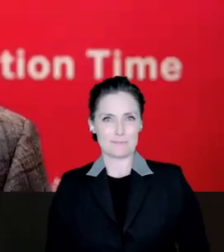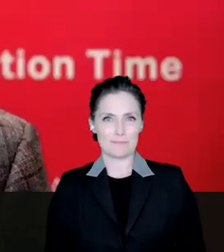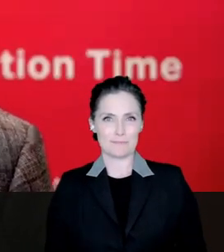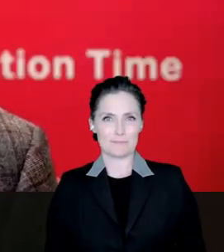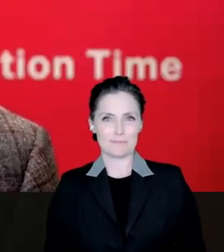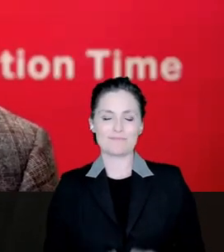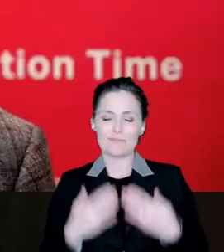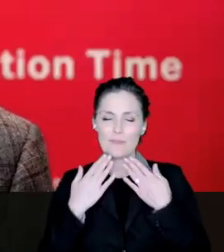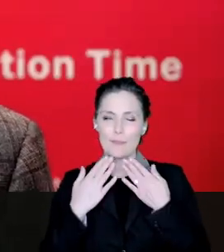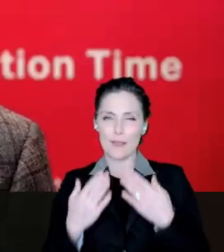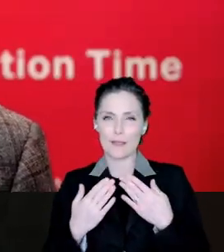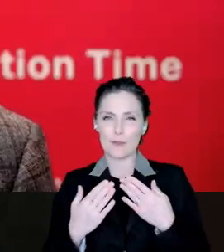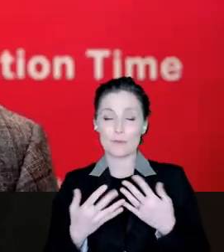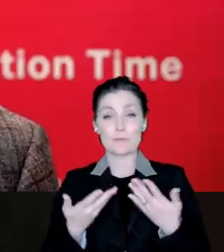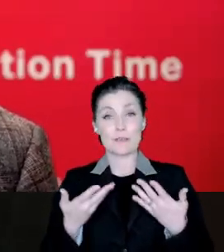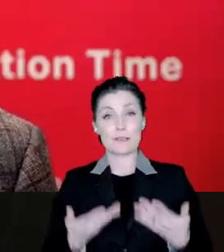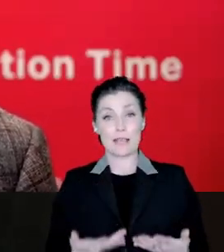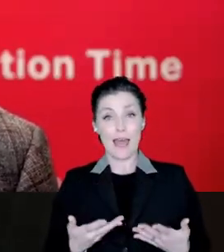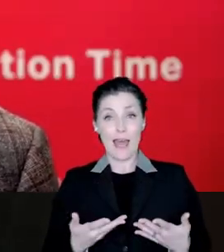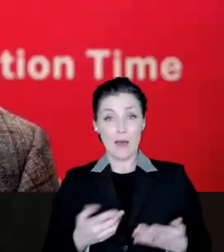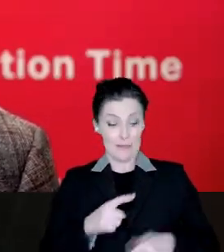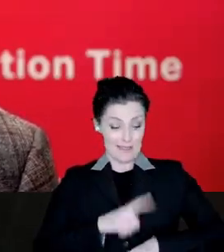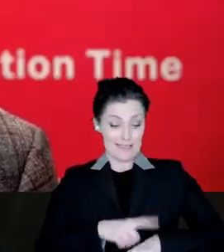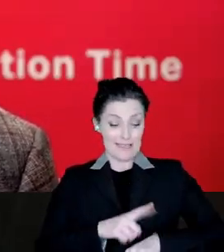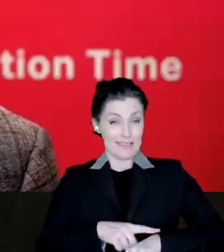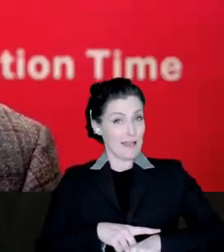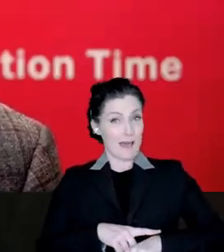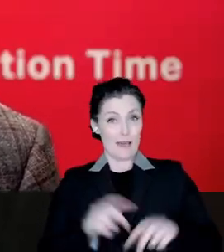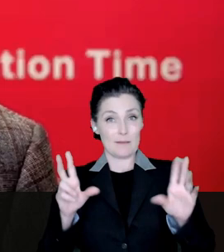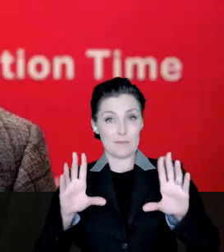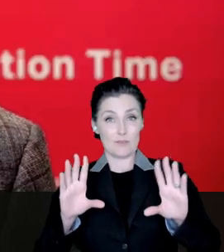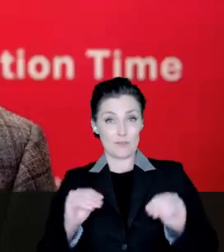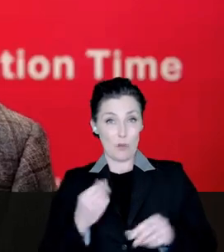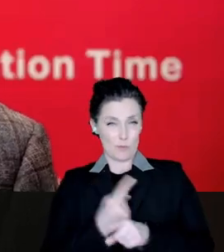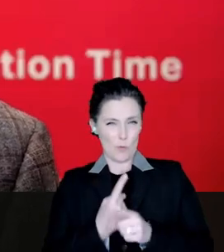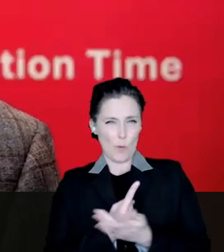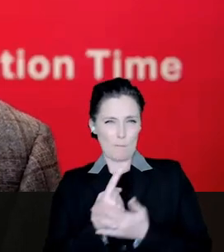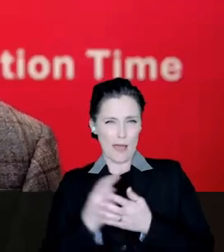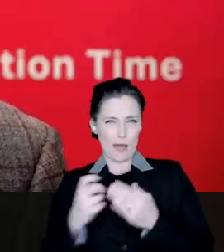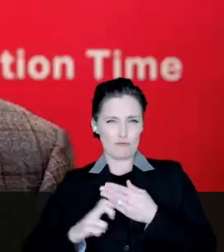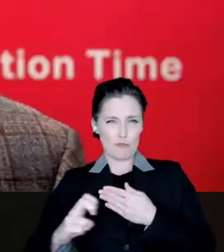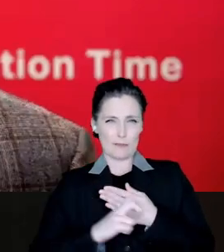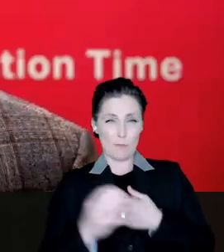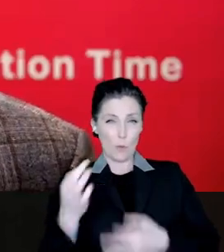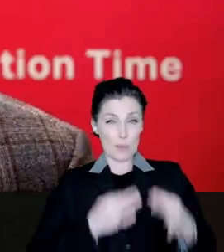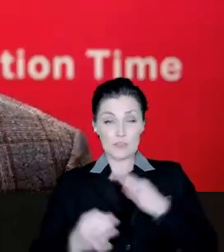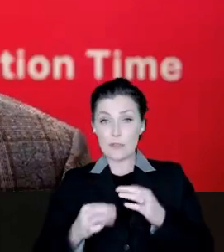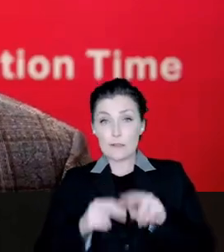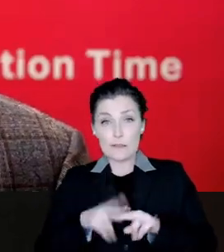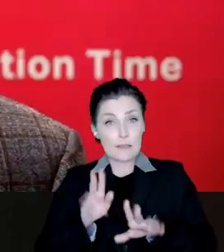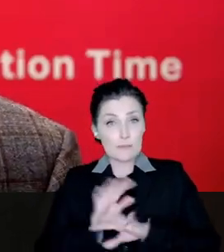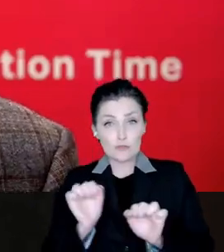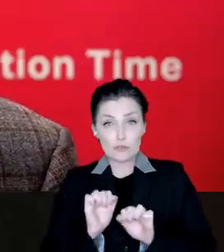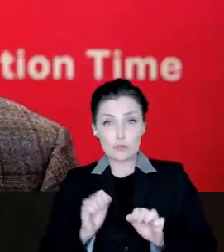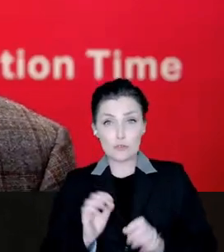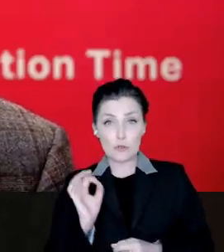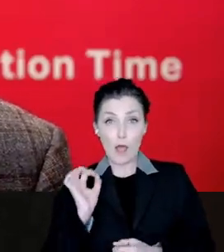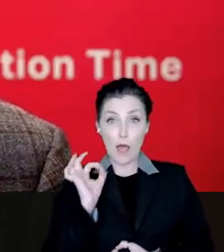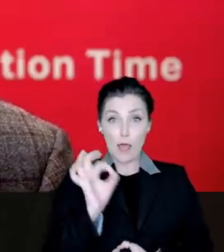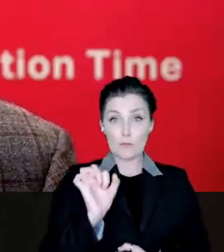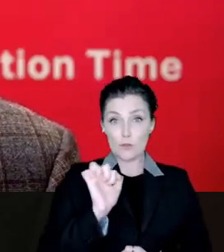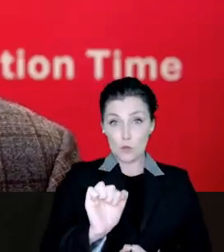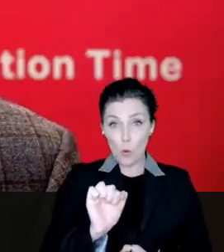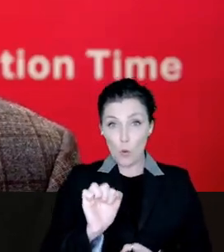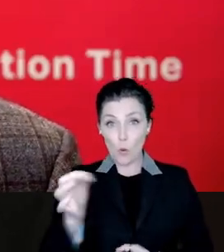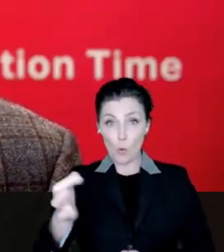regret to say that we are now out of time on the transport questions. If we didn't get to answer your specific question,